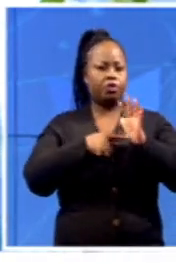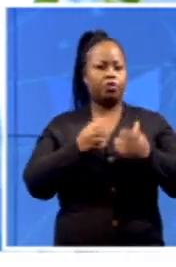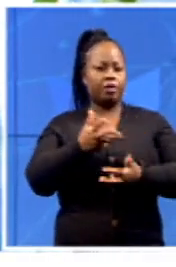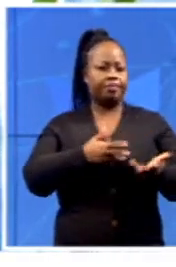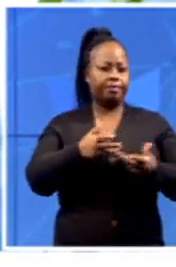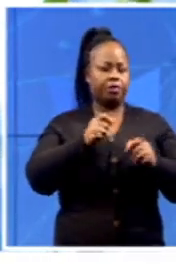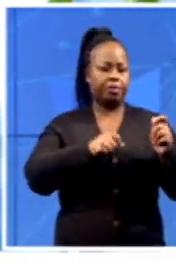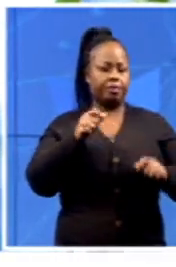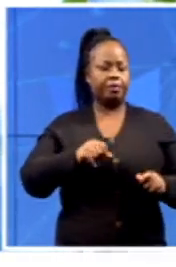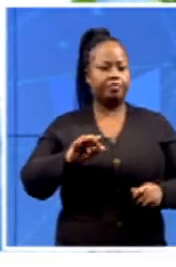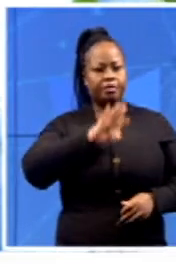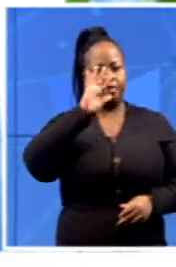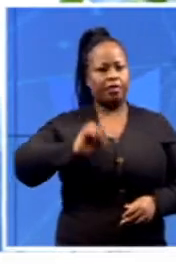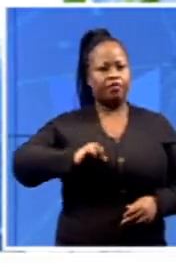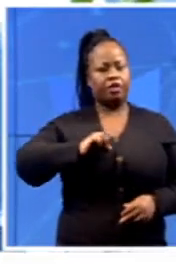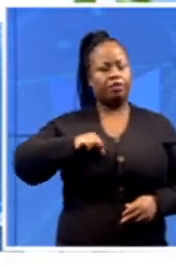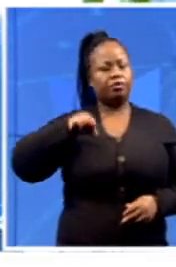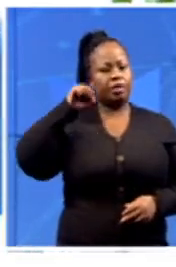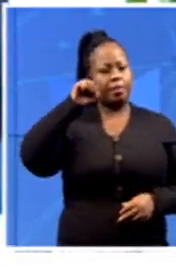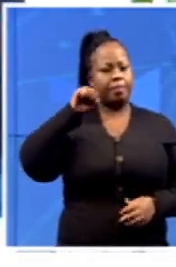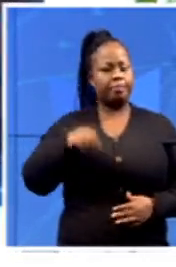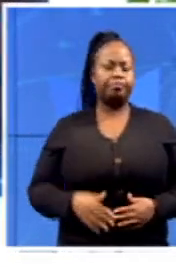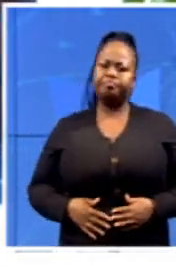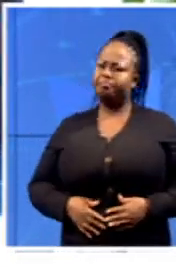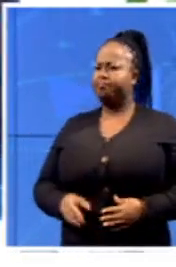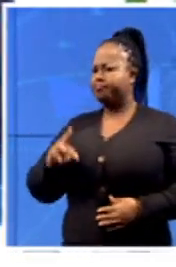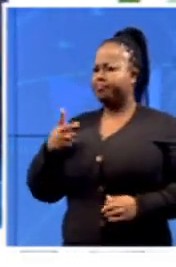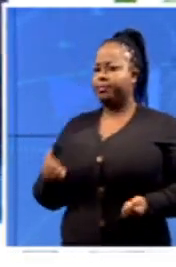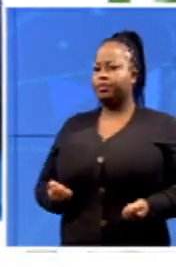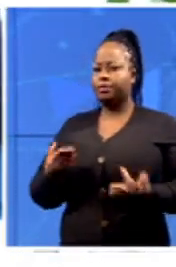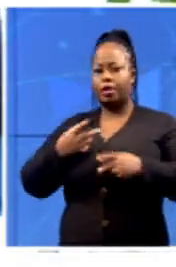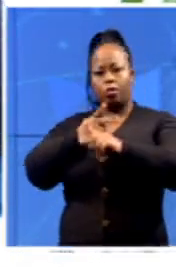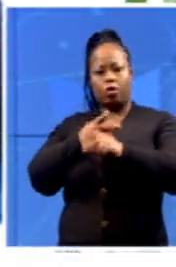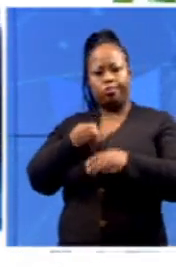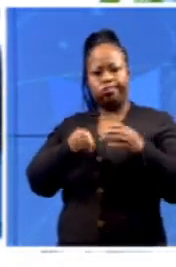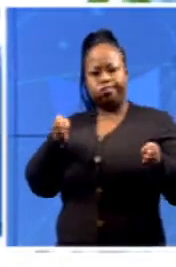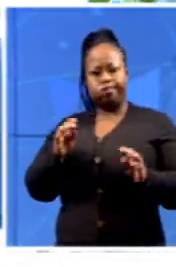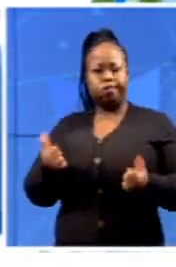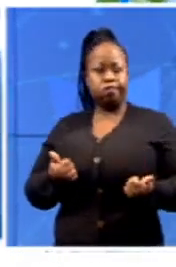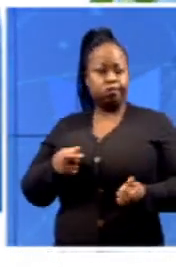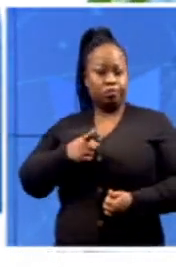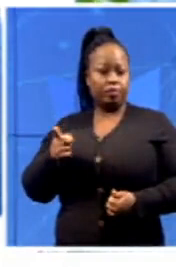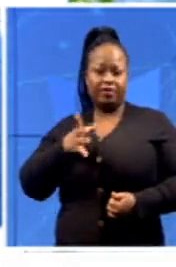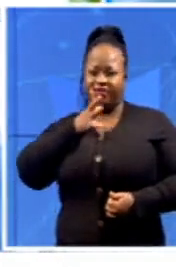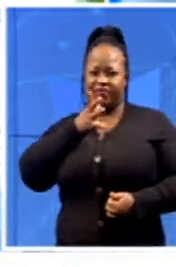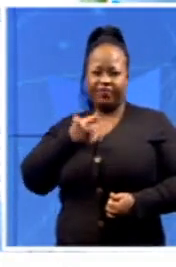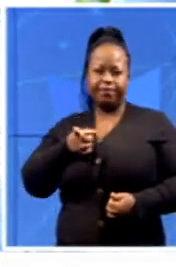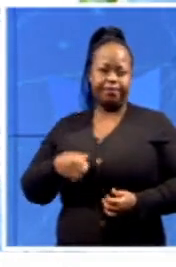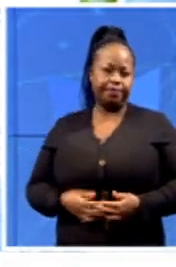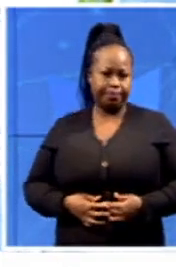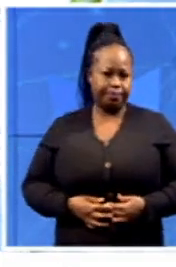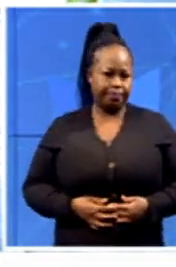her interaction here at Africa Travel Indaba. What sort of products and services that are of great experience here on